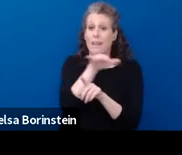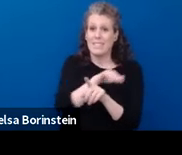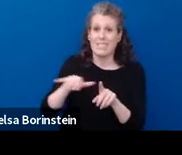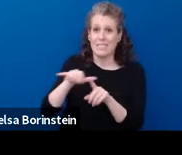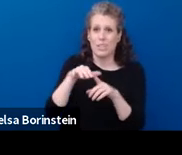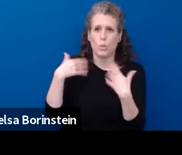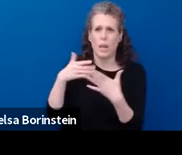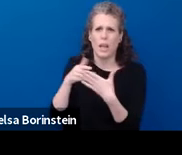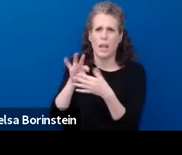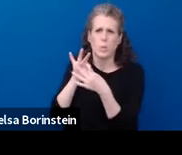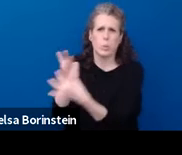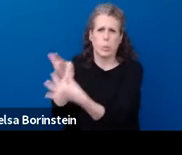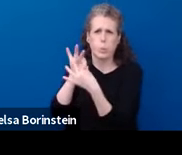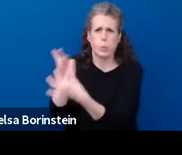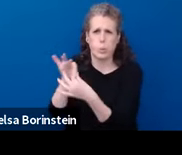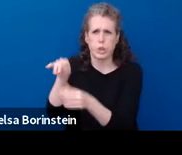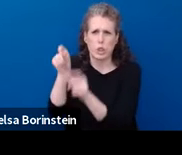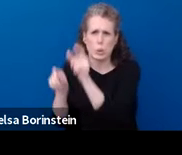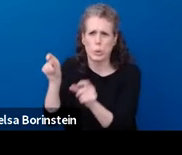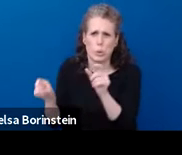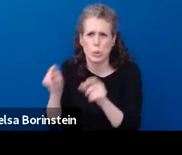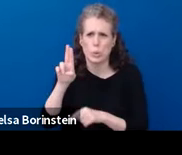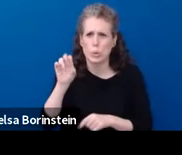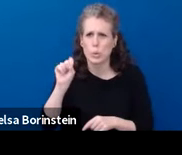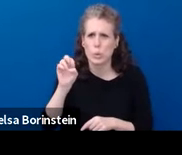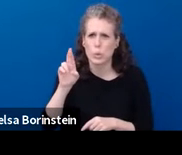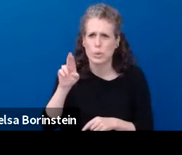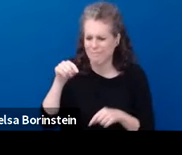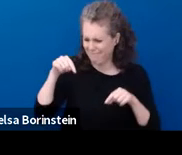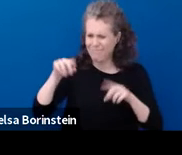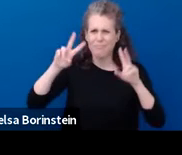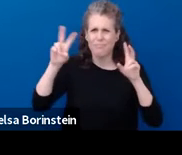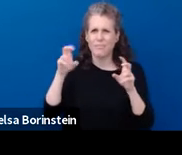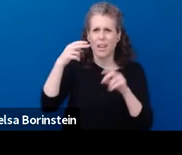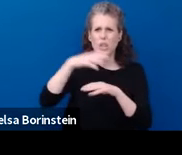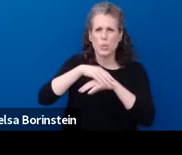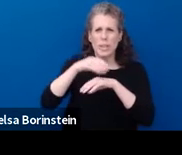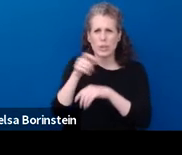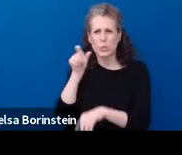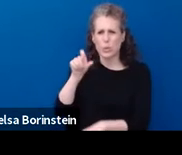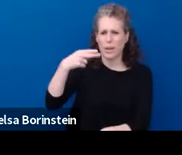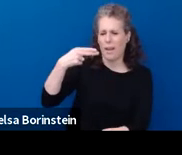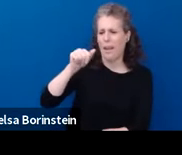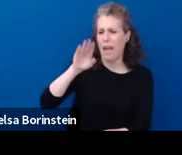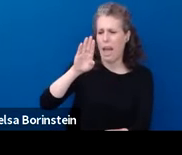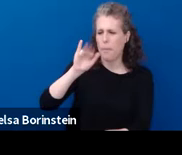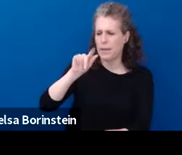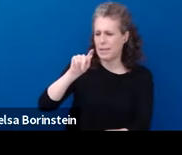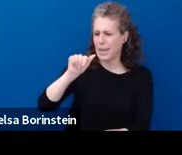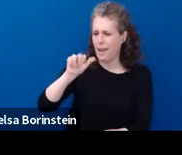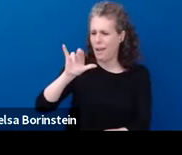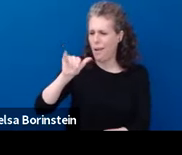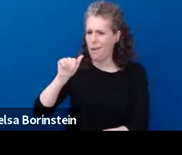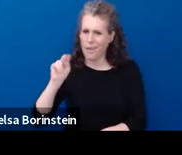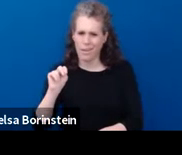know the English word for that one. In Swedish, it's called habiliteringen, for example. Or